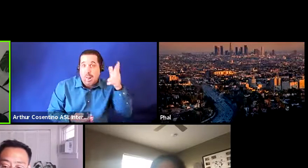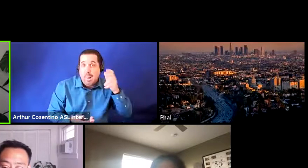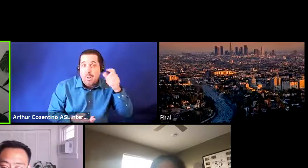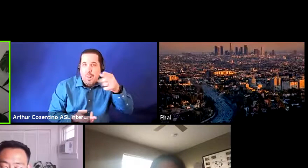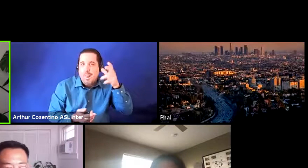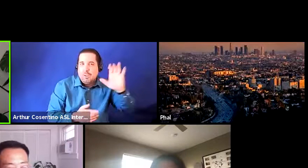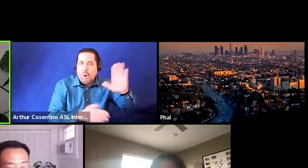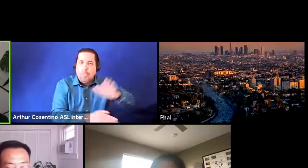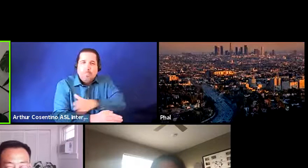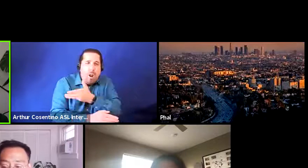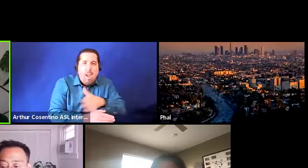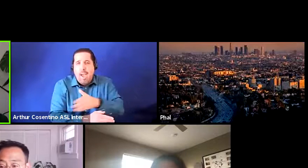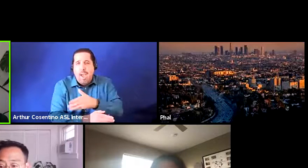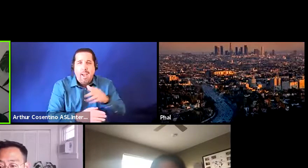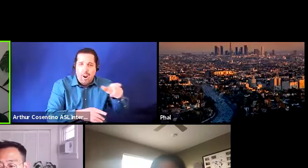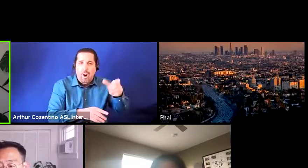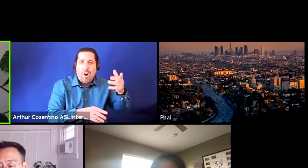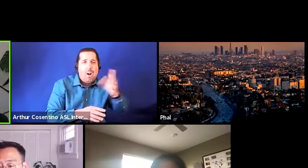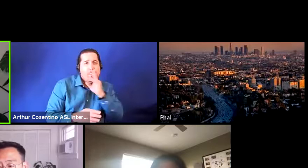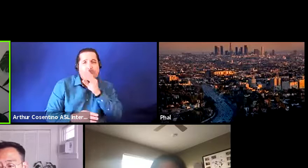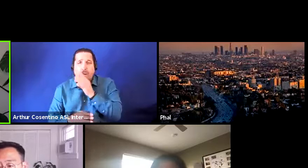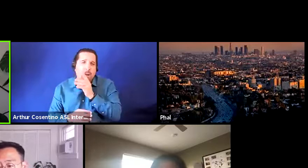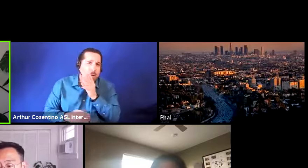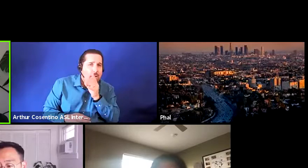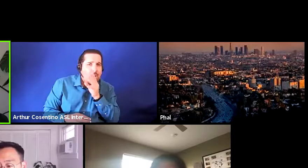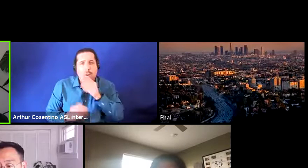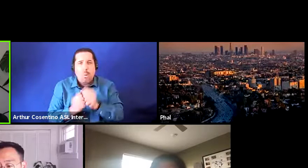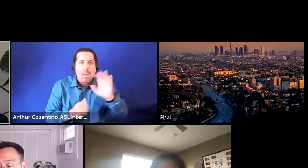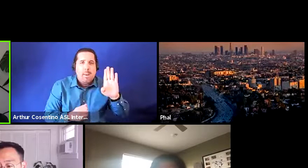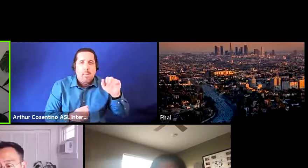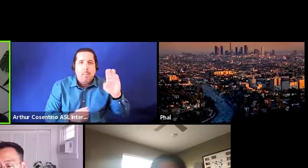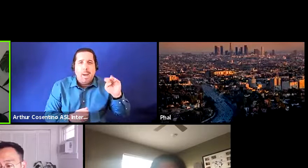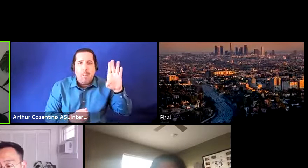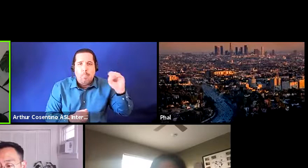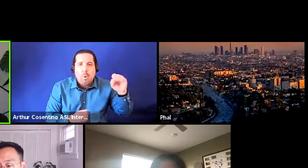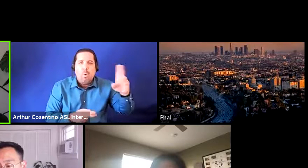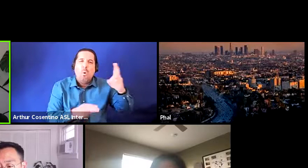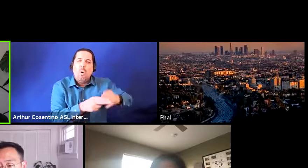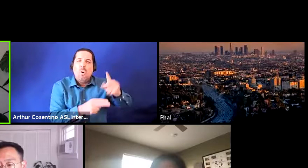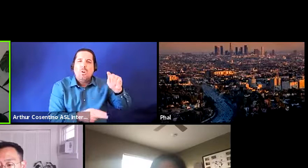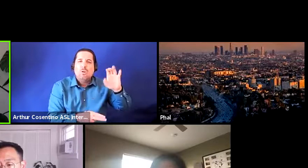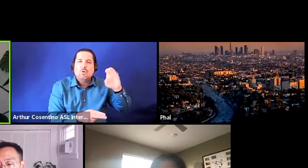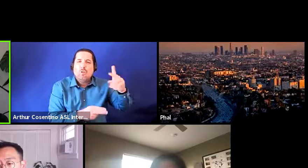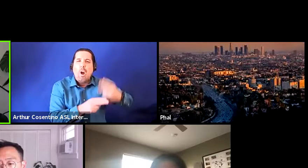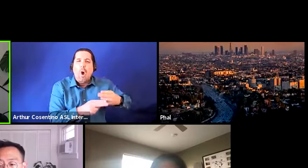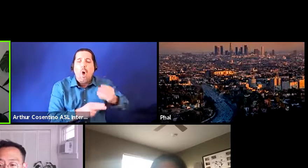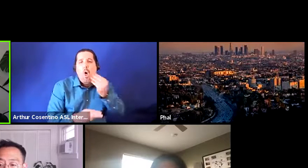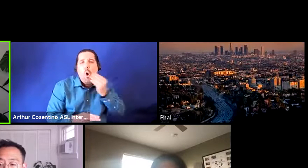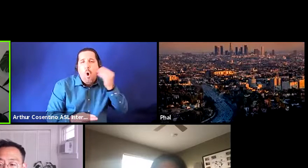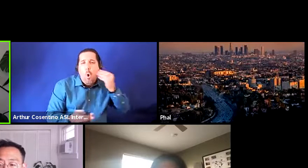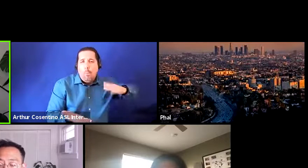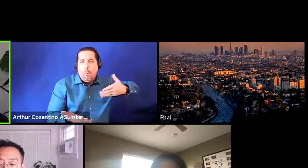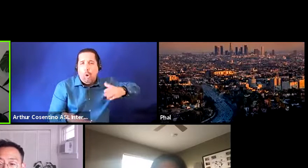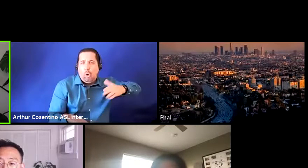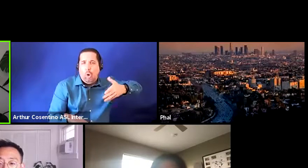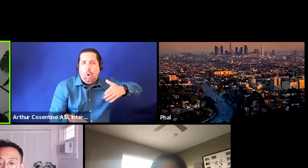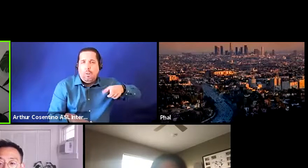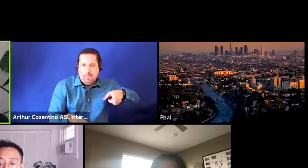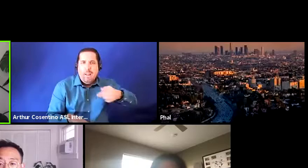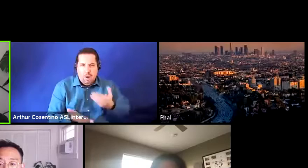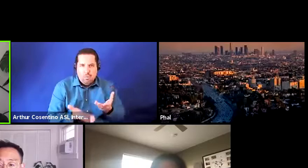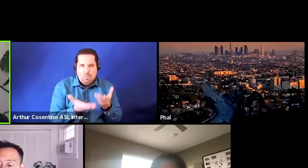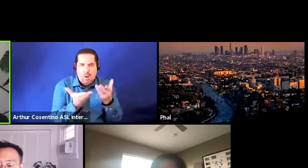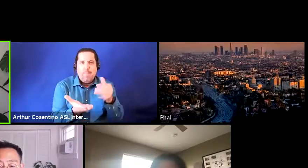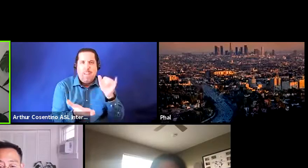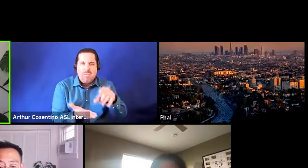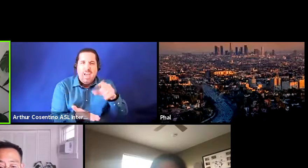with Bamboo. And it's called, what is that track called again? Home Cooked. So I would recommend that. I